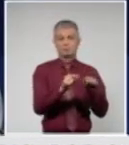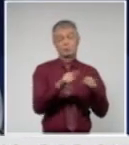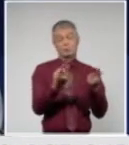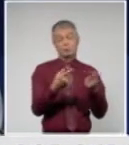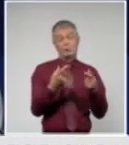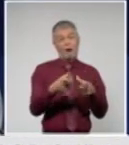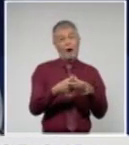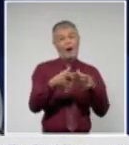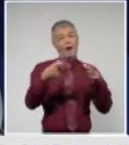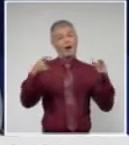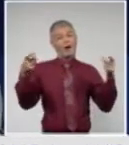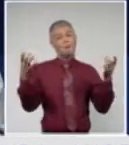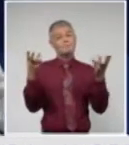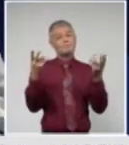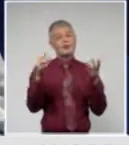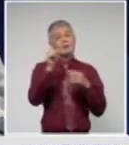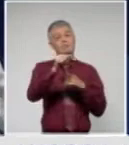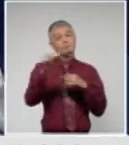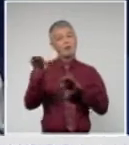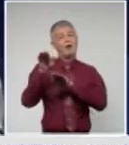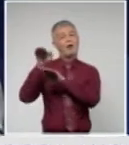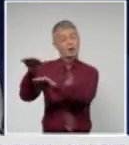432 in the Manuel Fajardo Hospital,